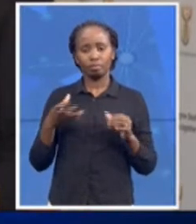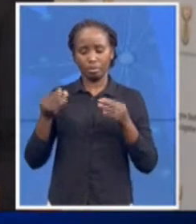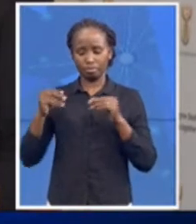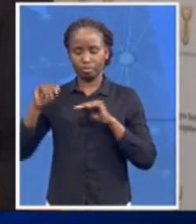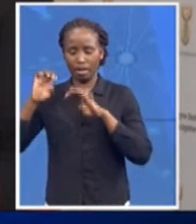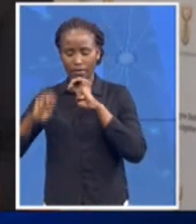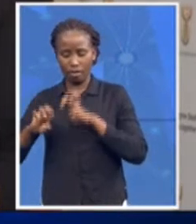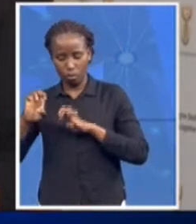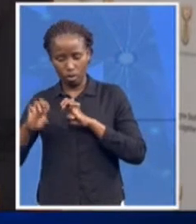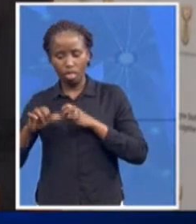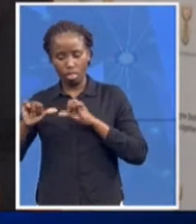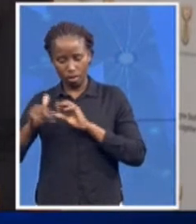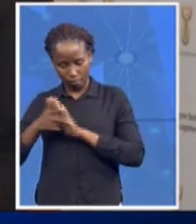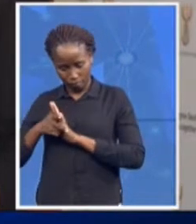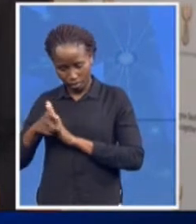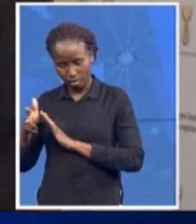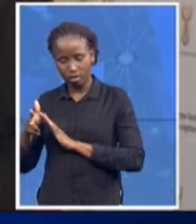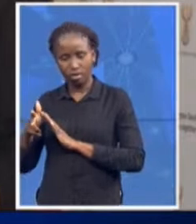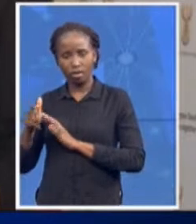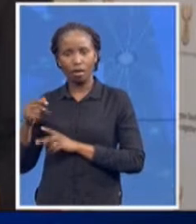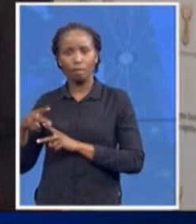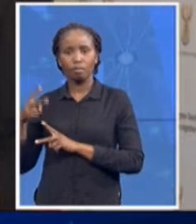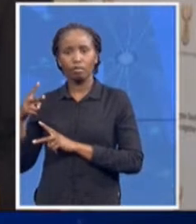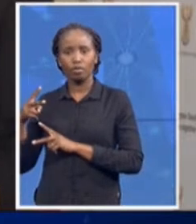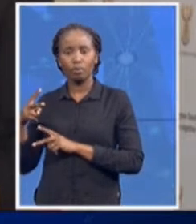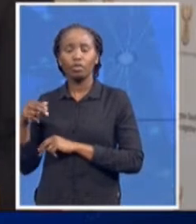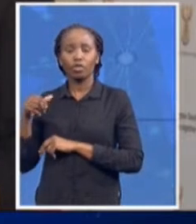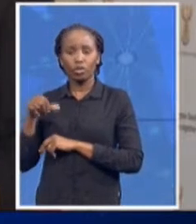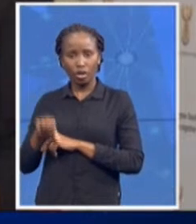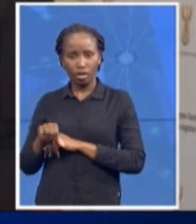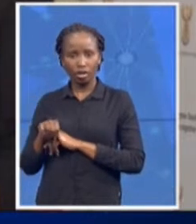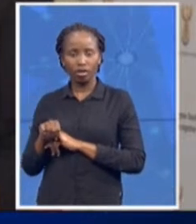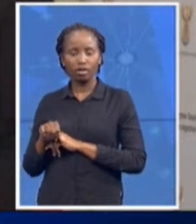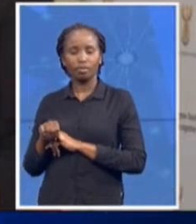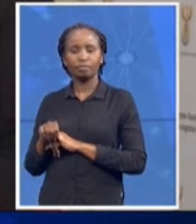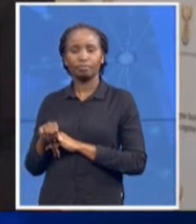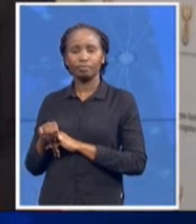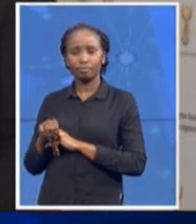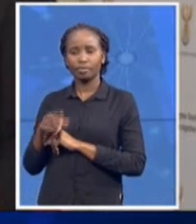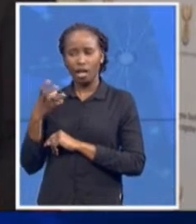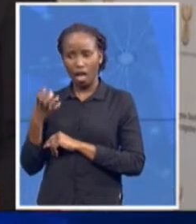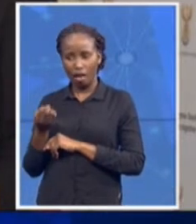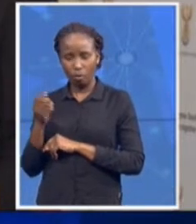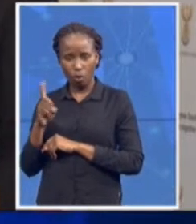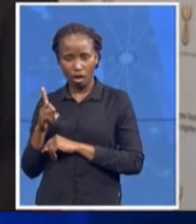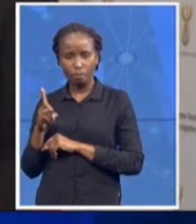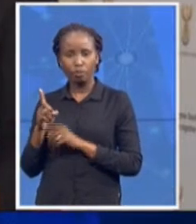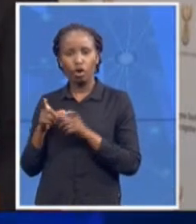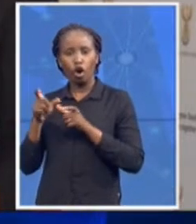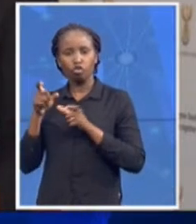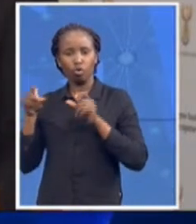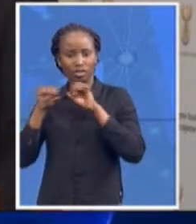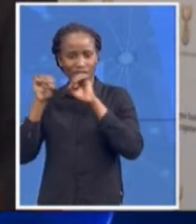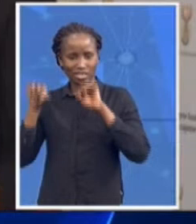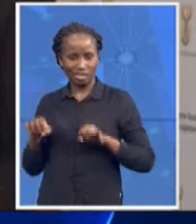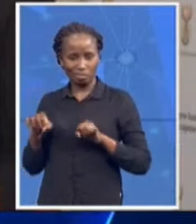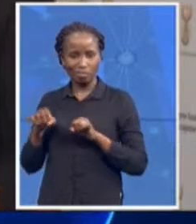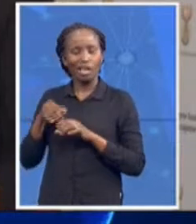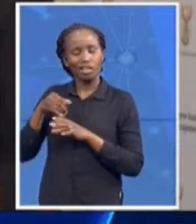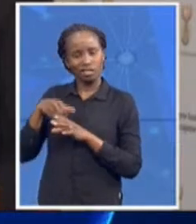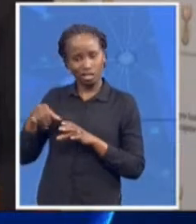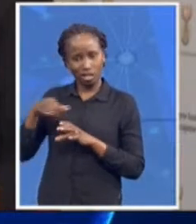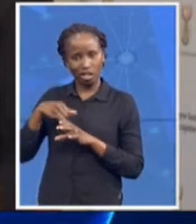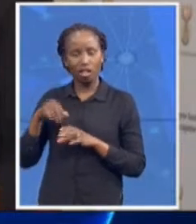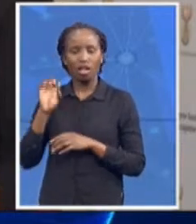that there were weaknesses in our control system, in our internal control system, and that is what we are actually going to be dealing